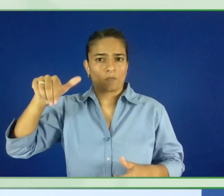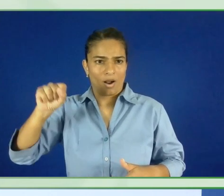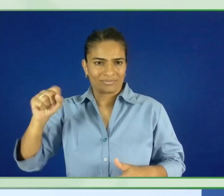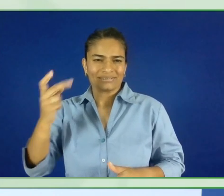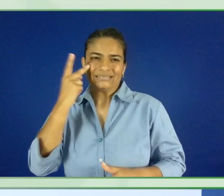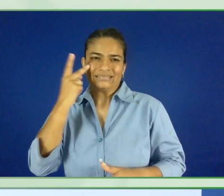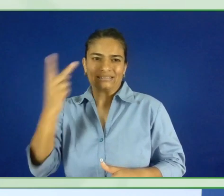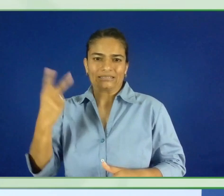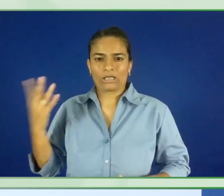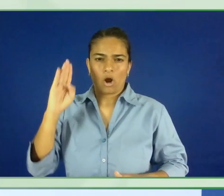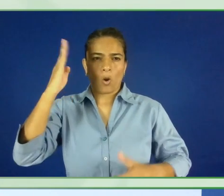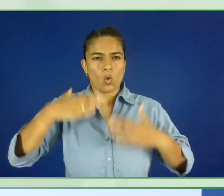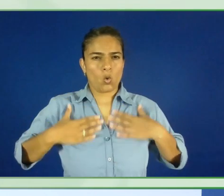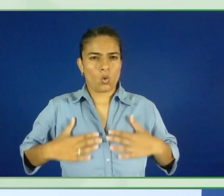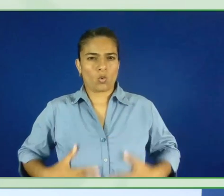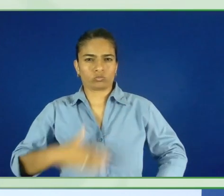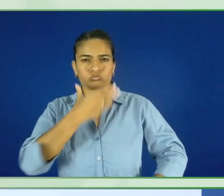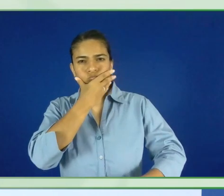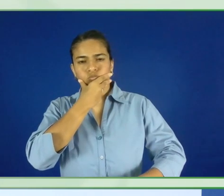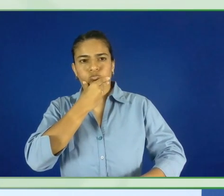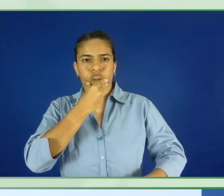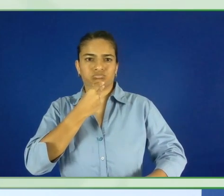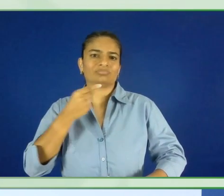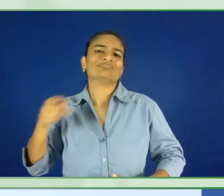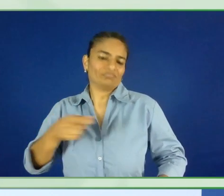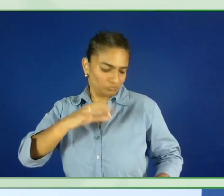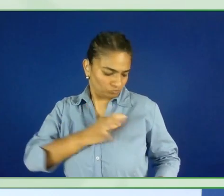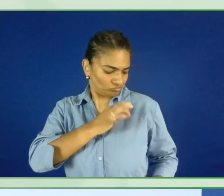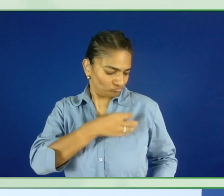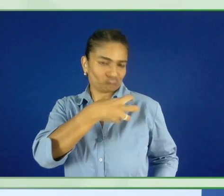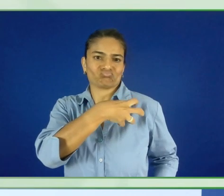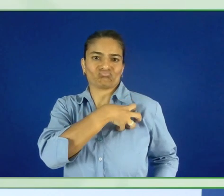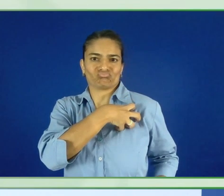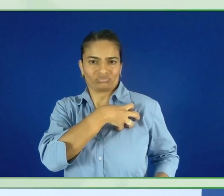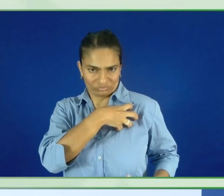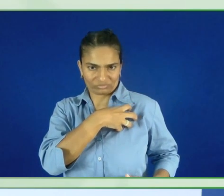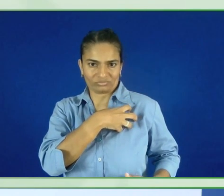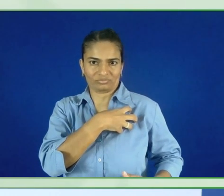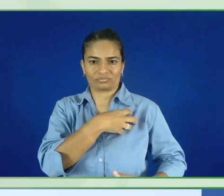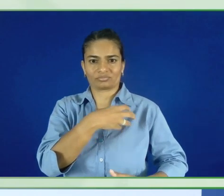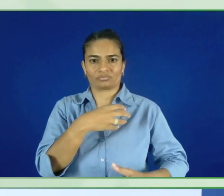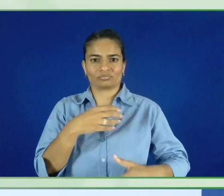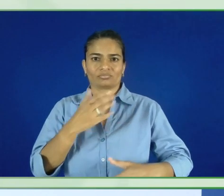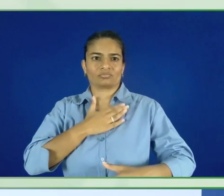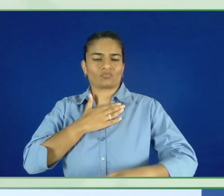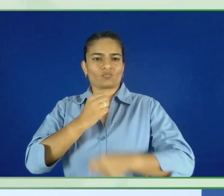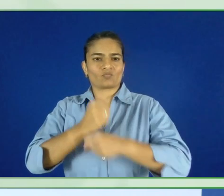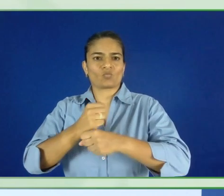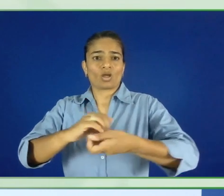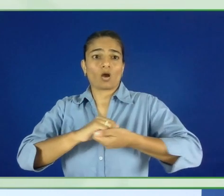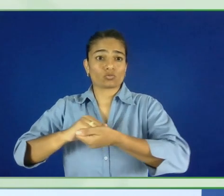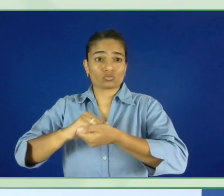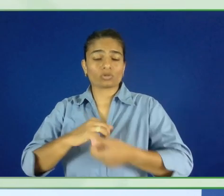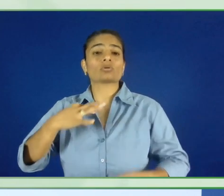otherwise a white woman with blonde hair. And today I will be presenting our solution, which is a